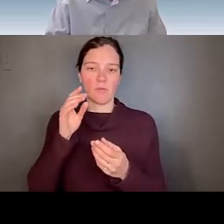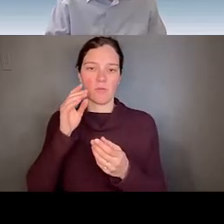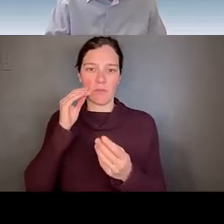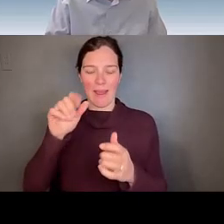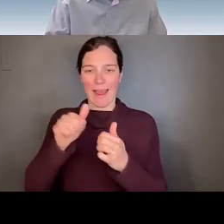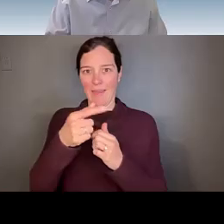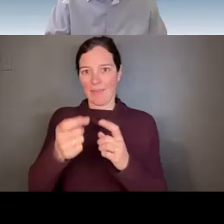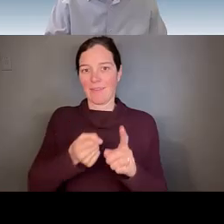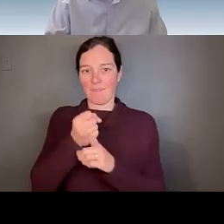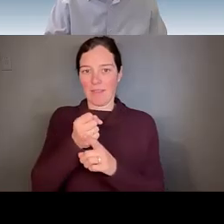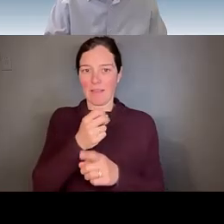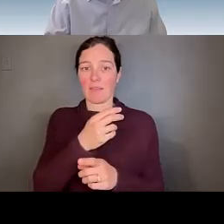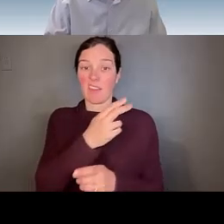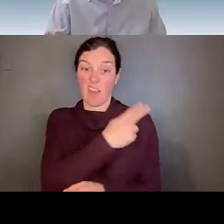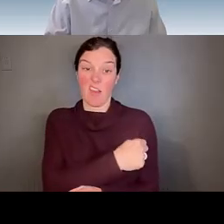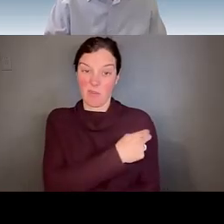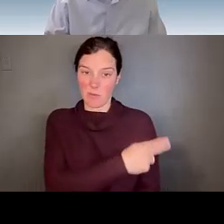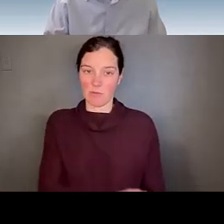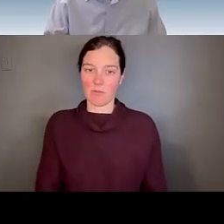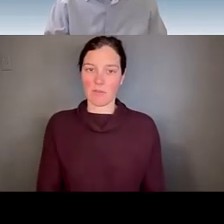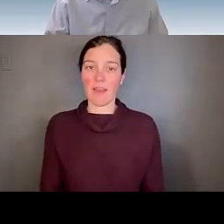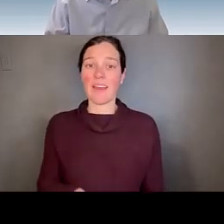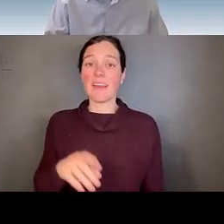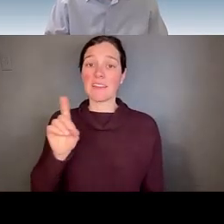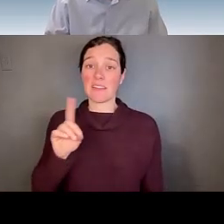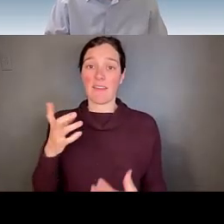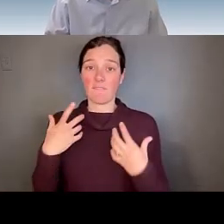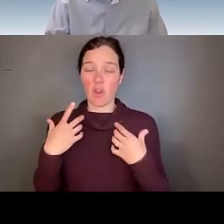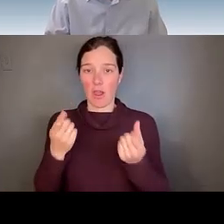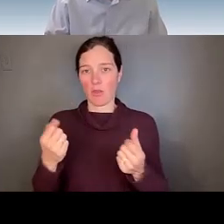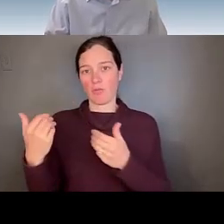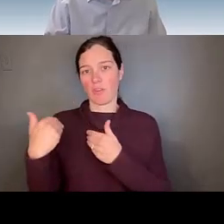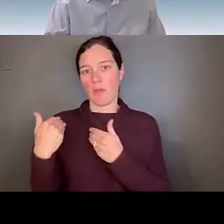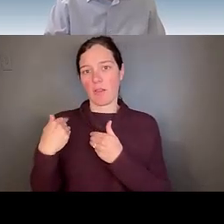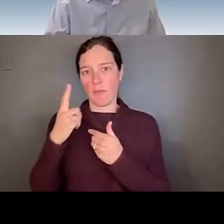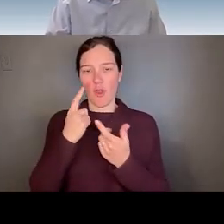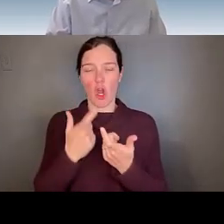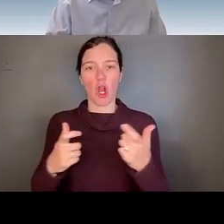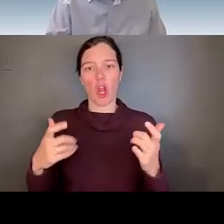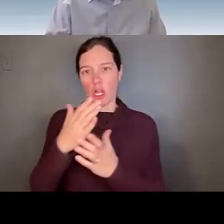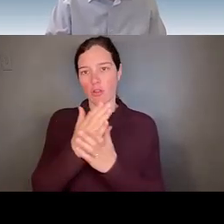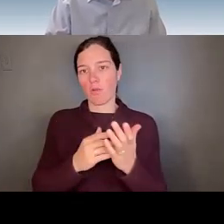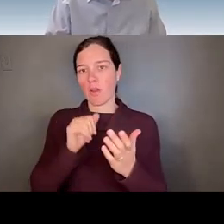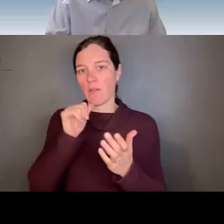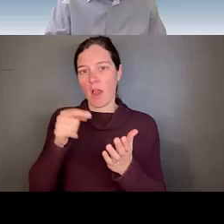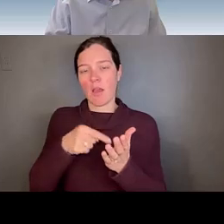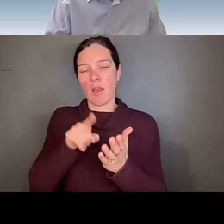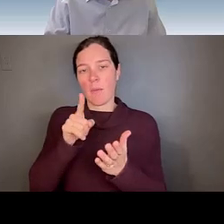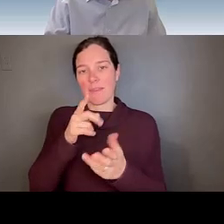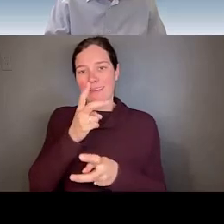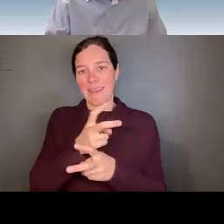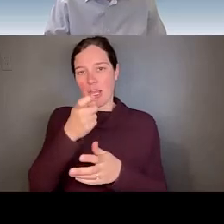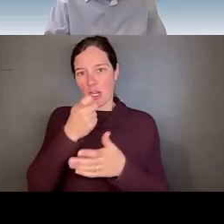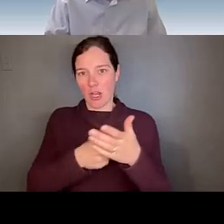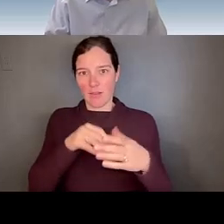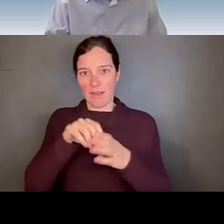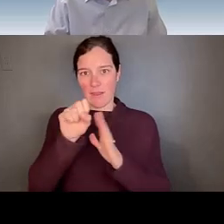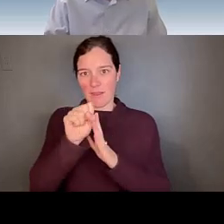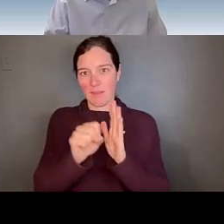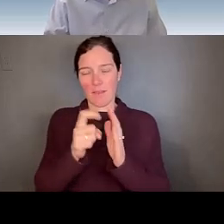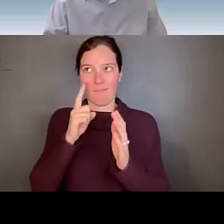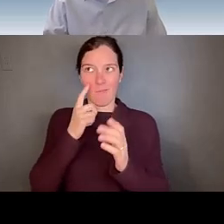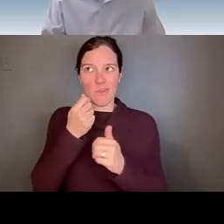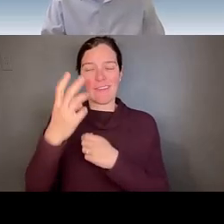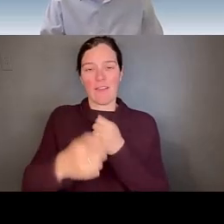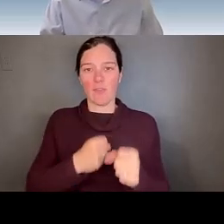our hospitals. Denver Health is responsible for a large portion of uncompensated care costs within the state for several